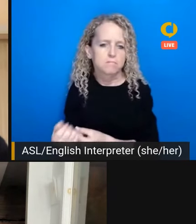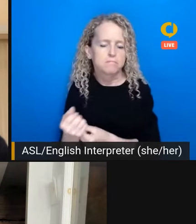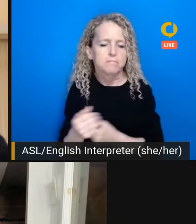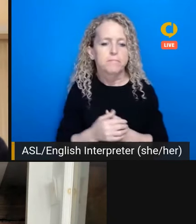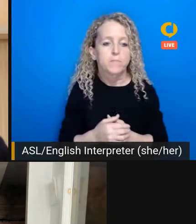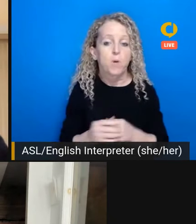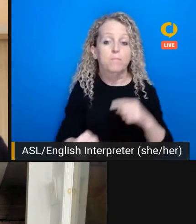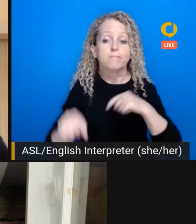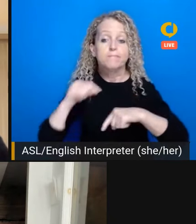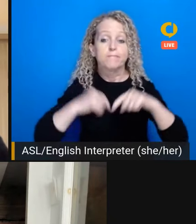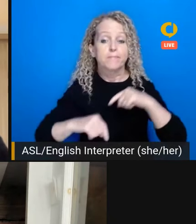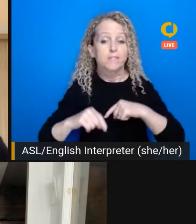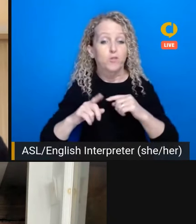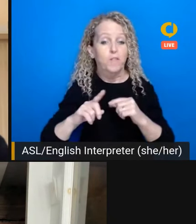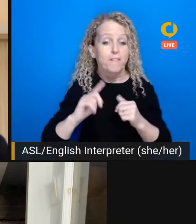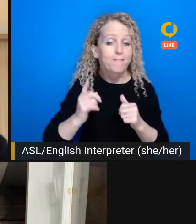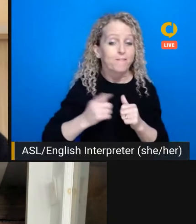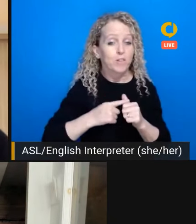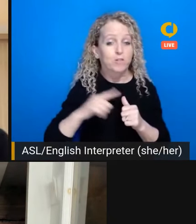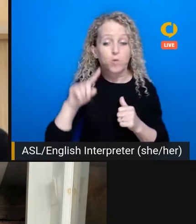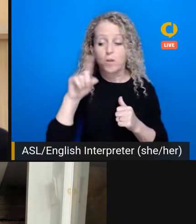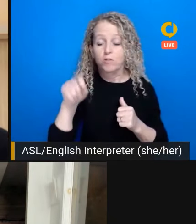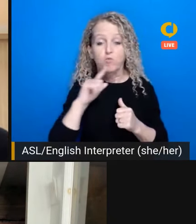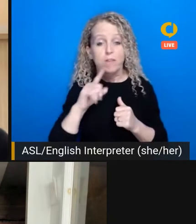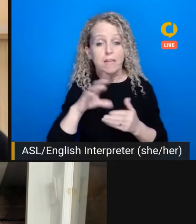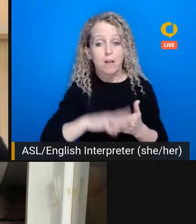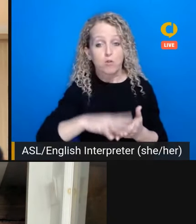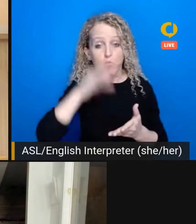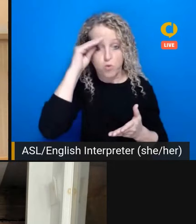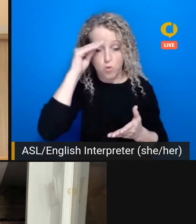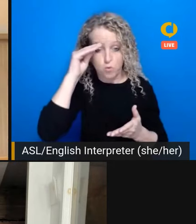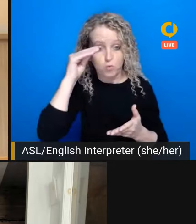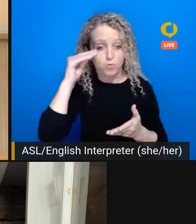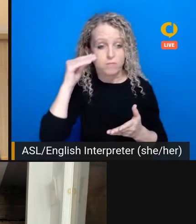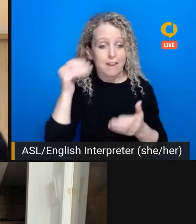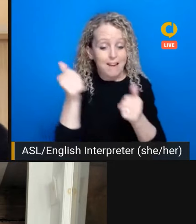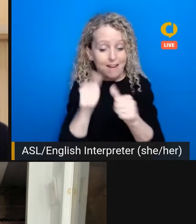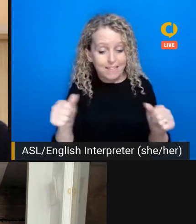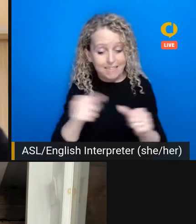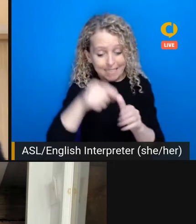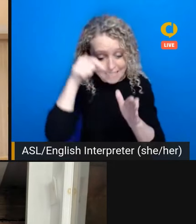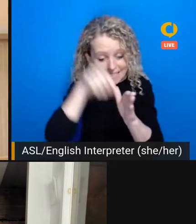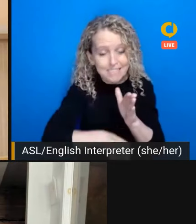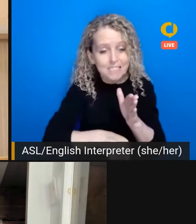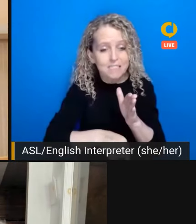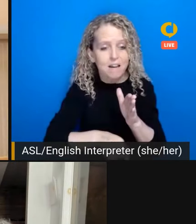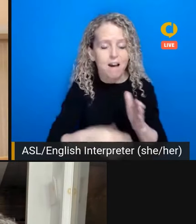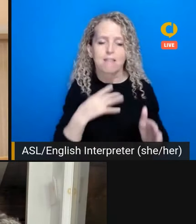question, learning ins and outs of anything except my car is useful, I think.